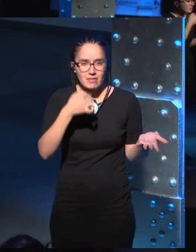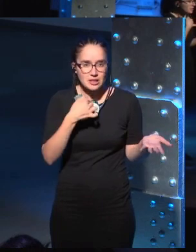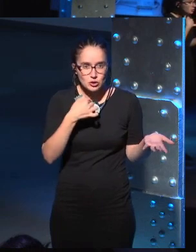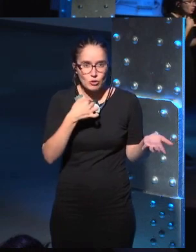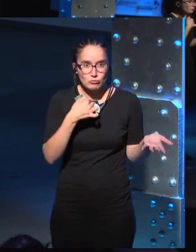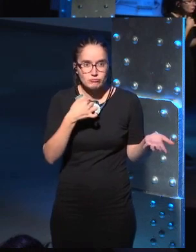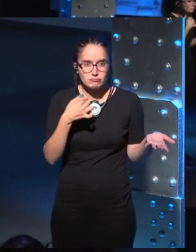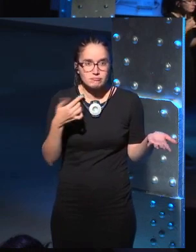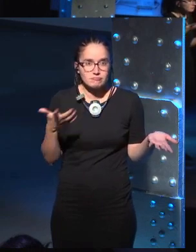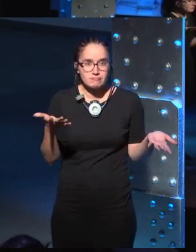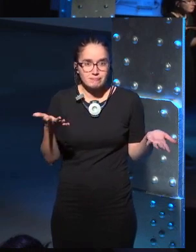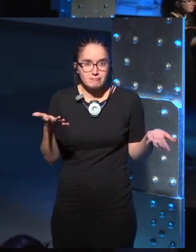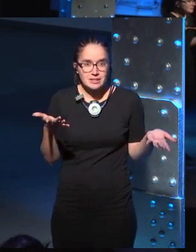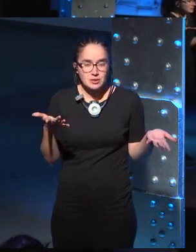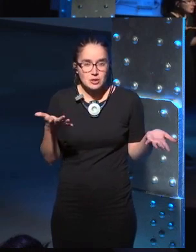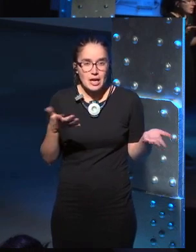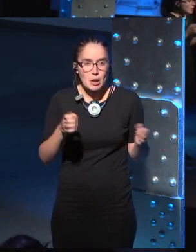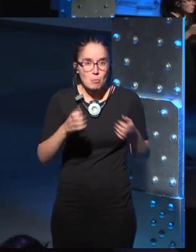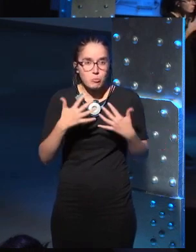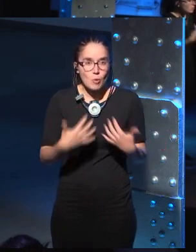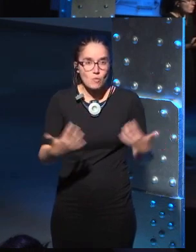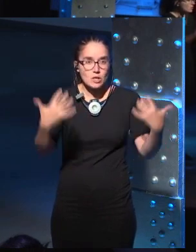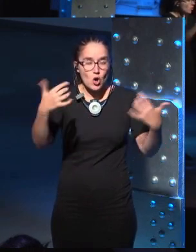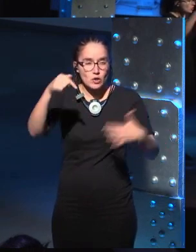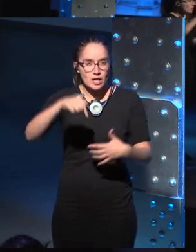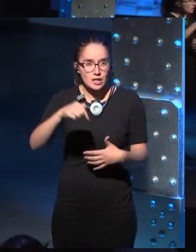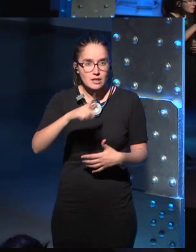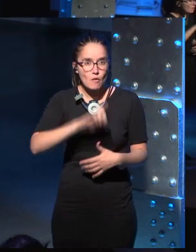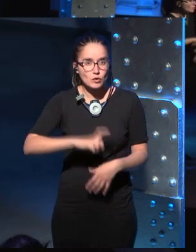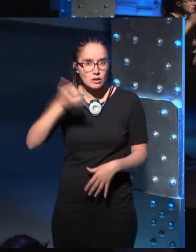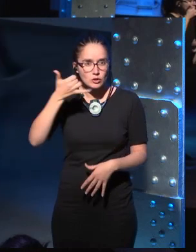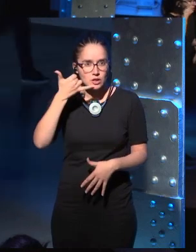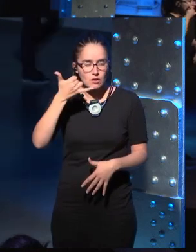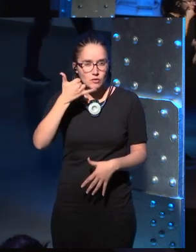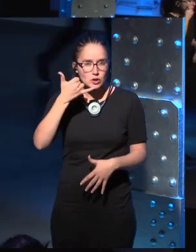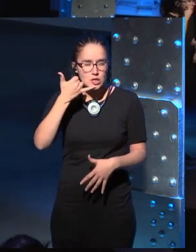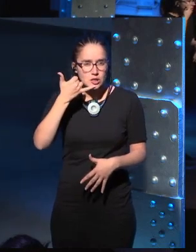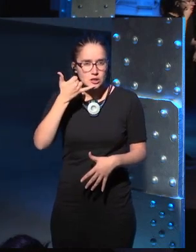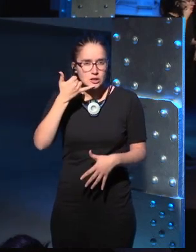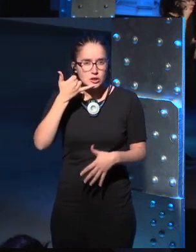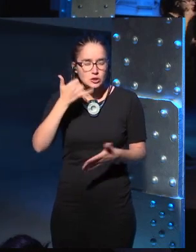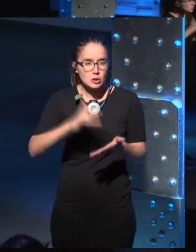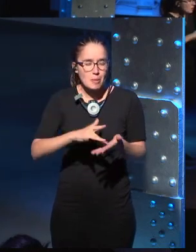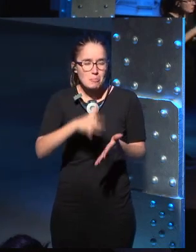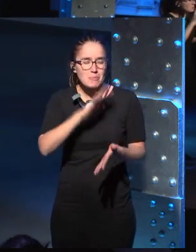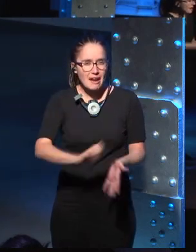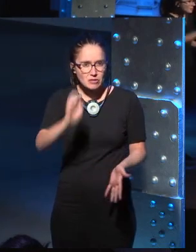the audience here at Fundación Telefónica is extremely bright. Is that true?